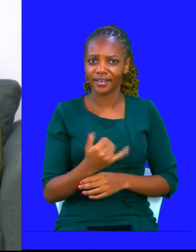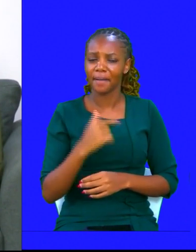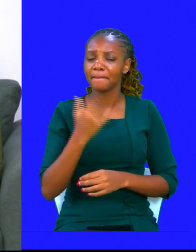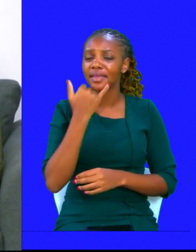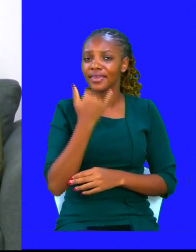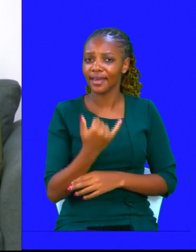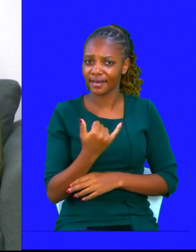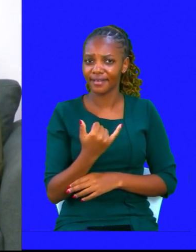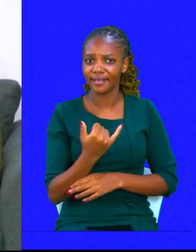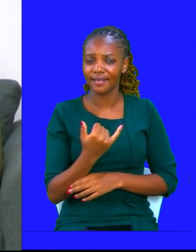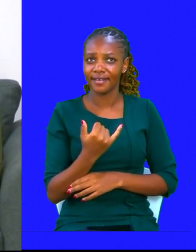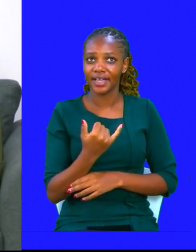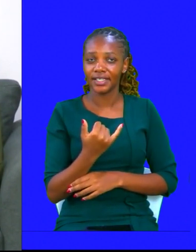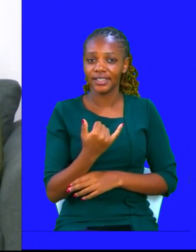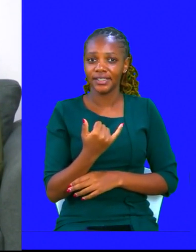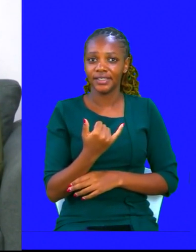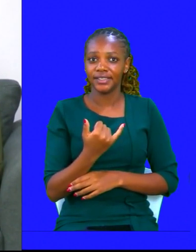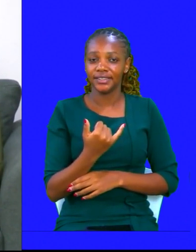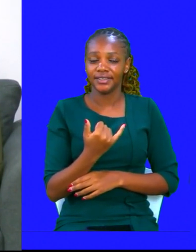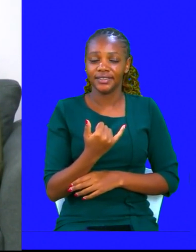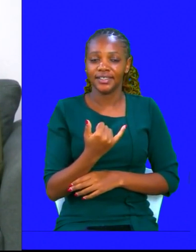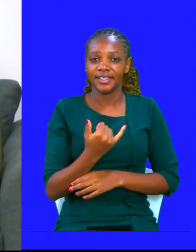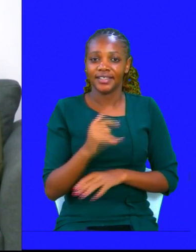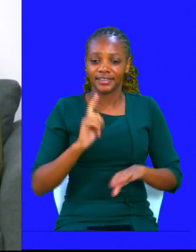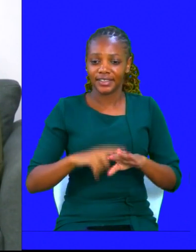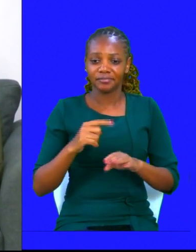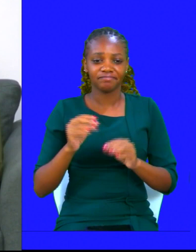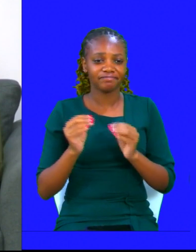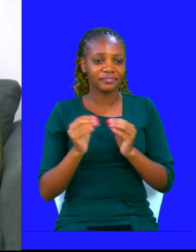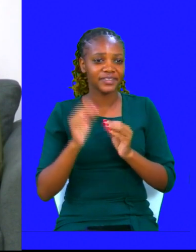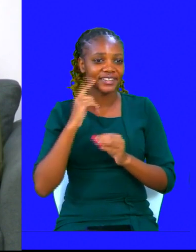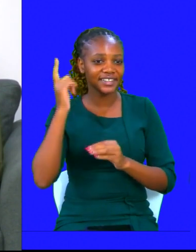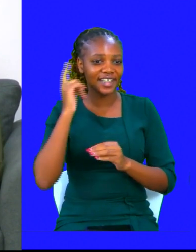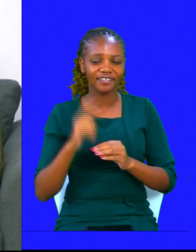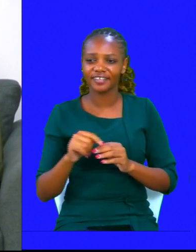cousin was deaf. And these are those cousins where